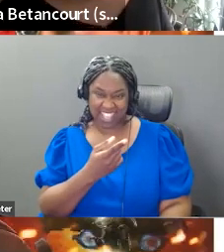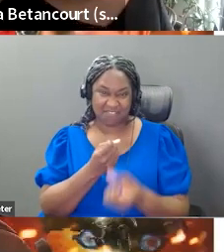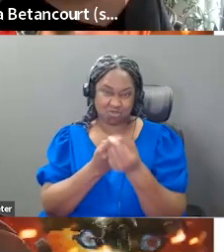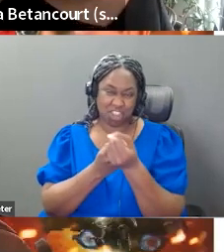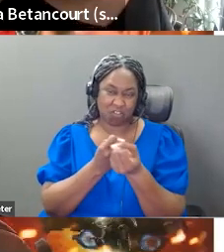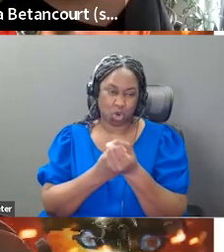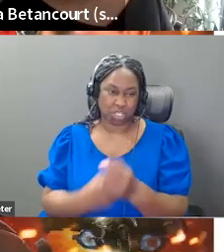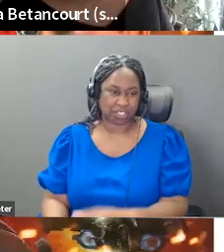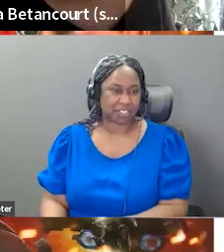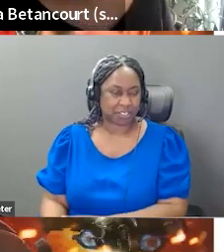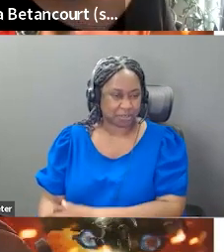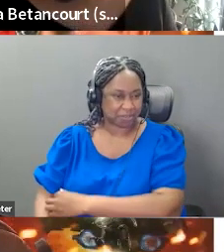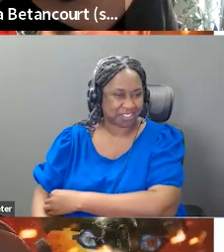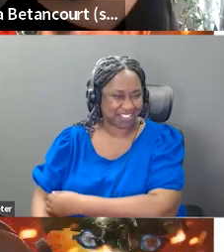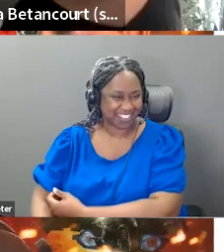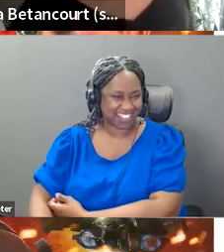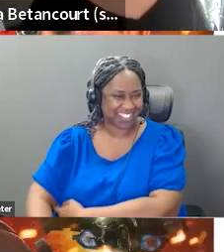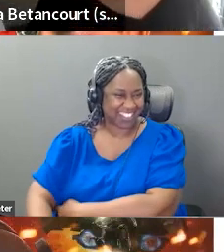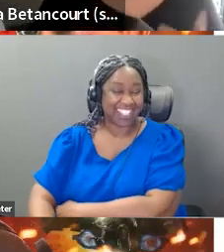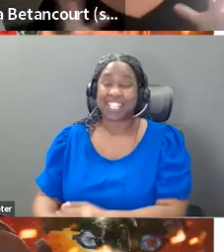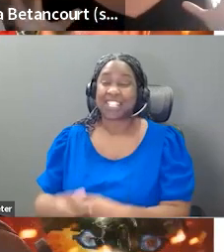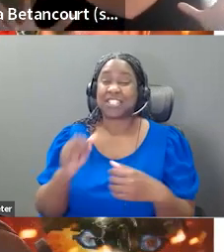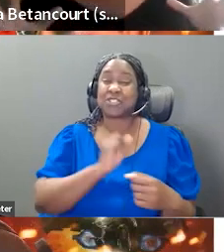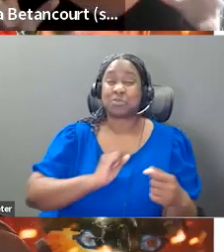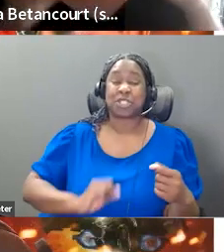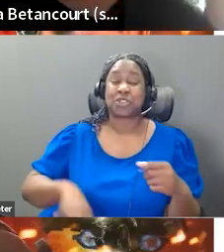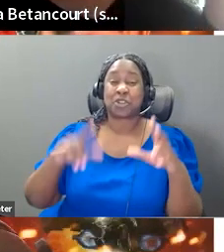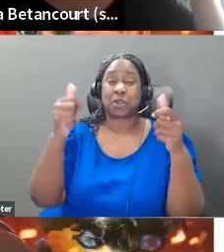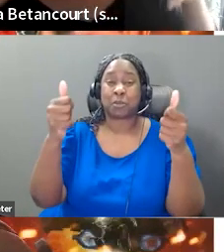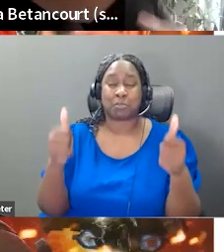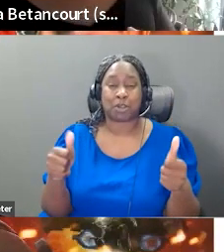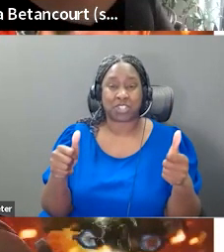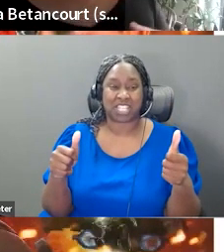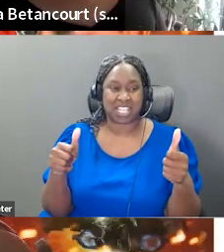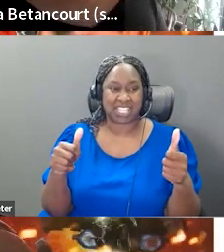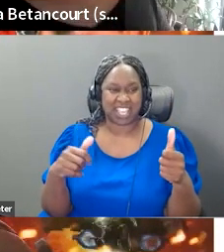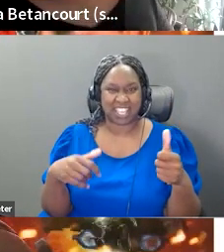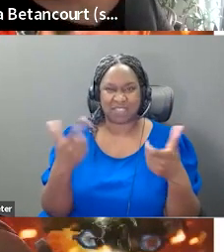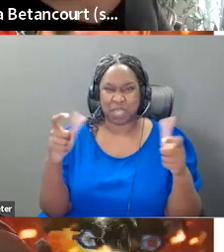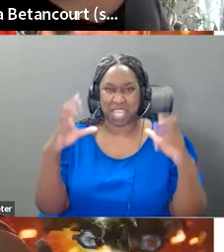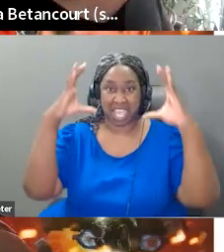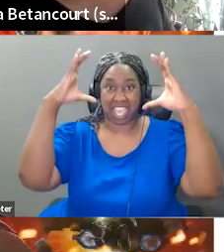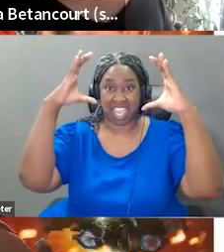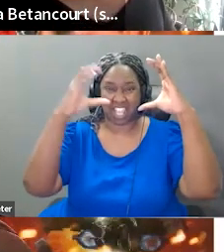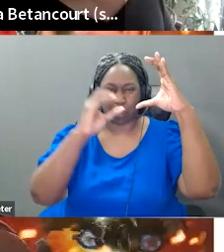reinforced. So the superhero posters are famous for this sort of like giant heads and small heads.